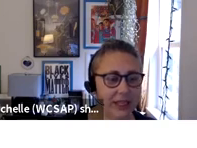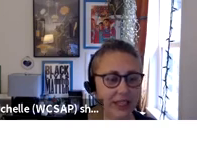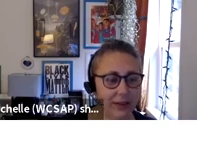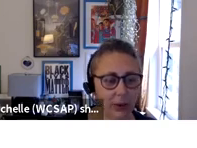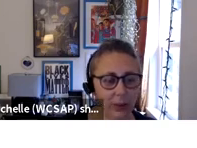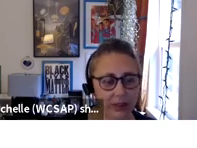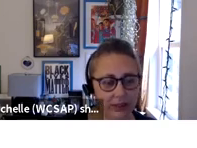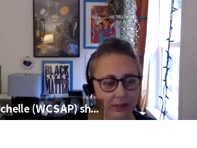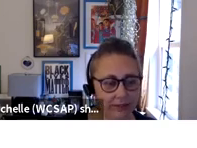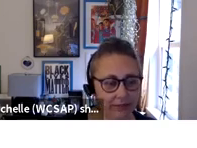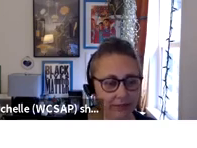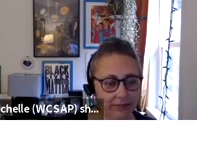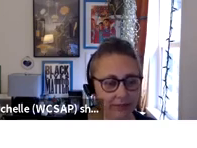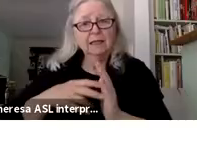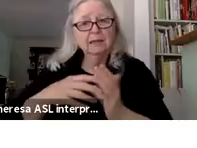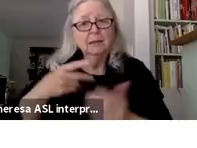Sense of meaning and purpose.